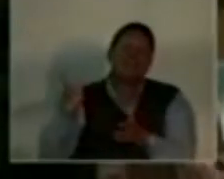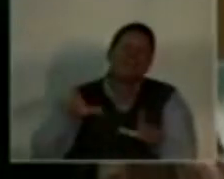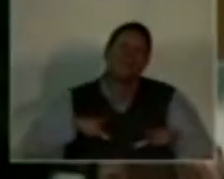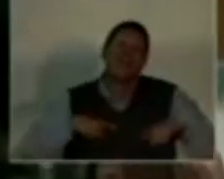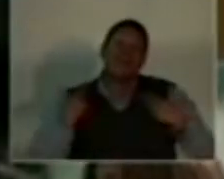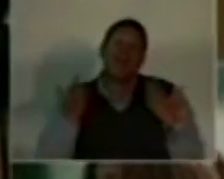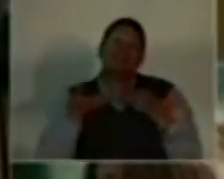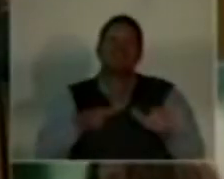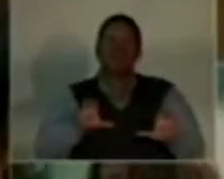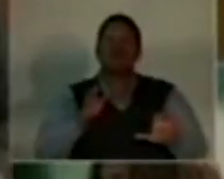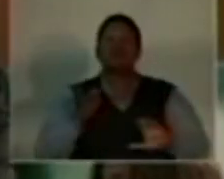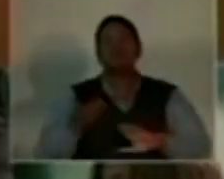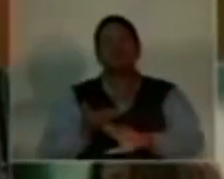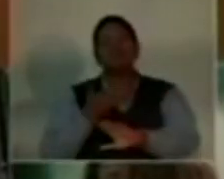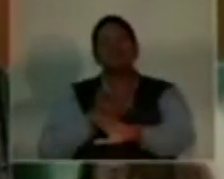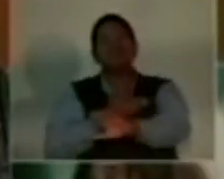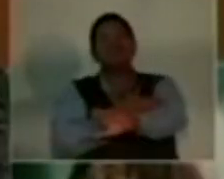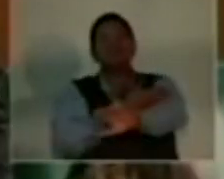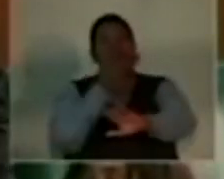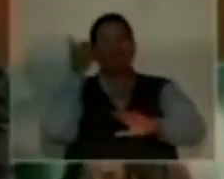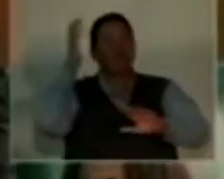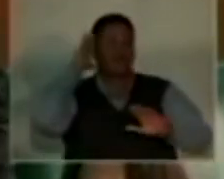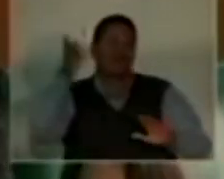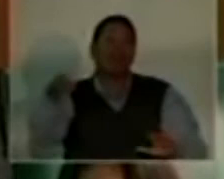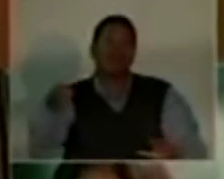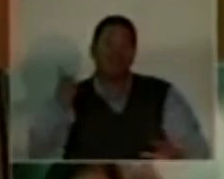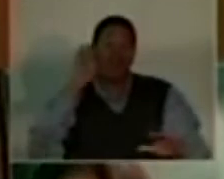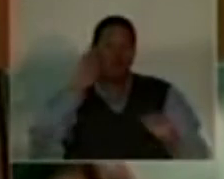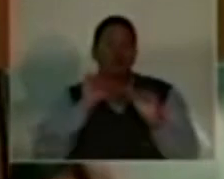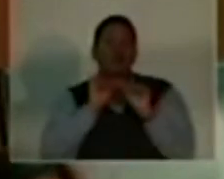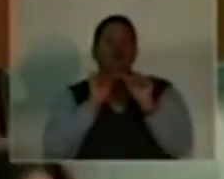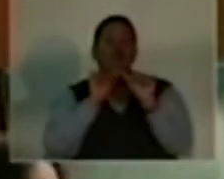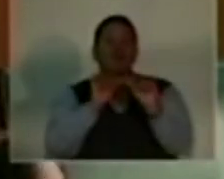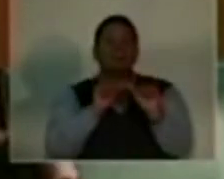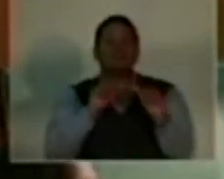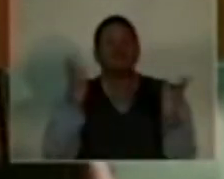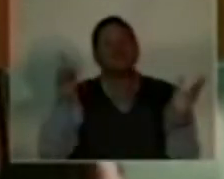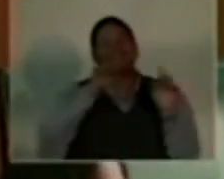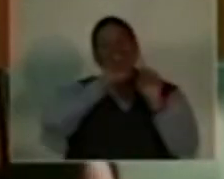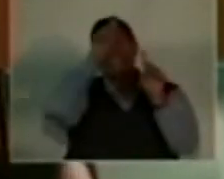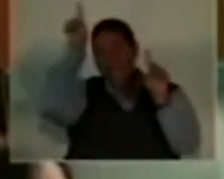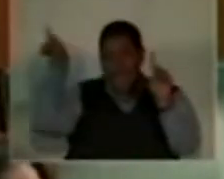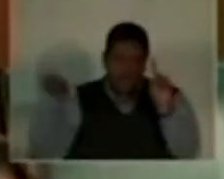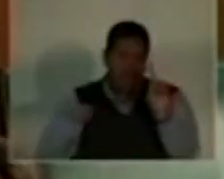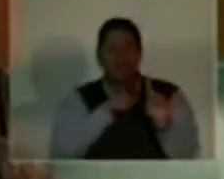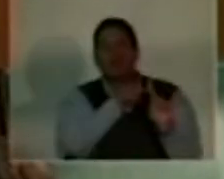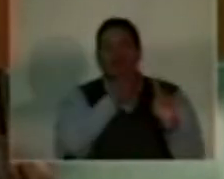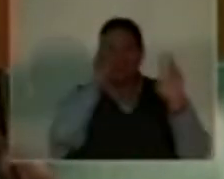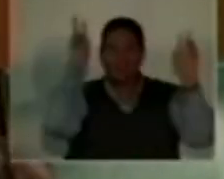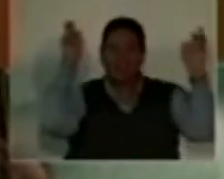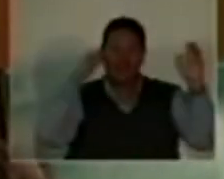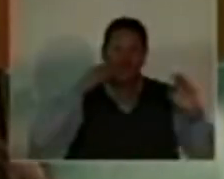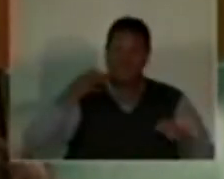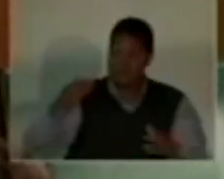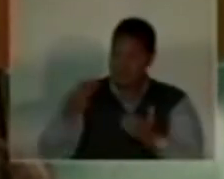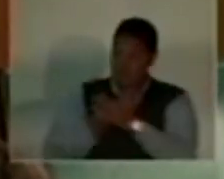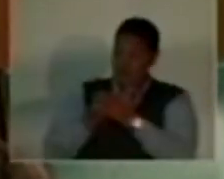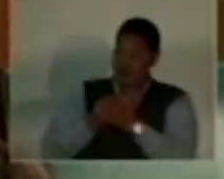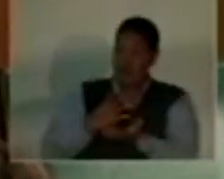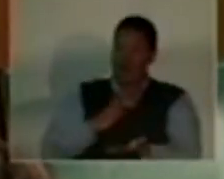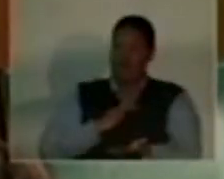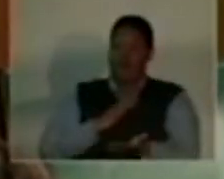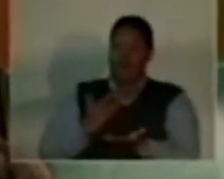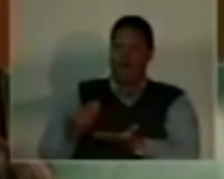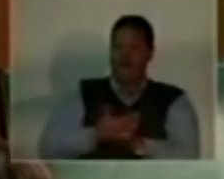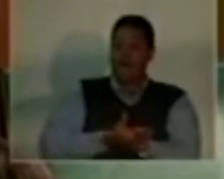chances, thereby continuing the virtuous cycle of higher income giving you